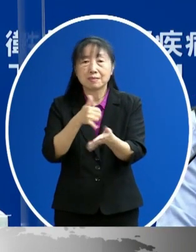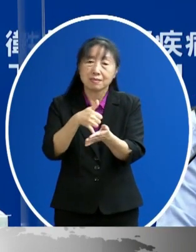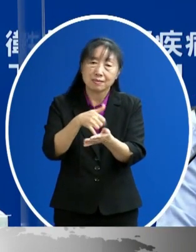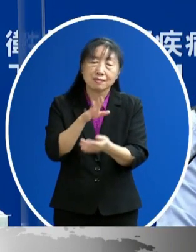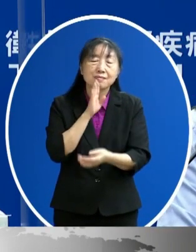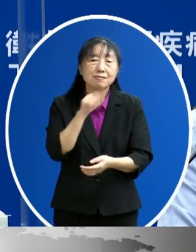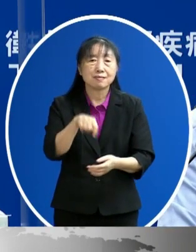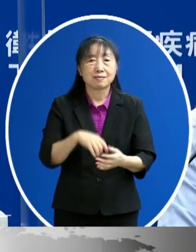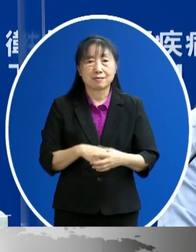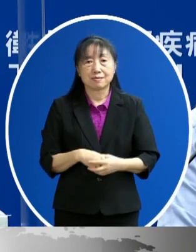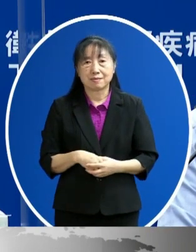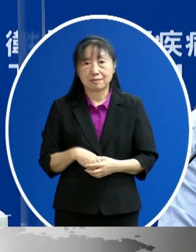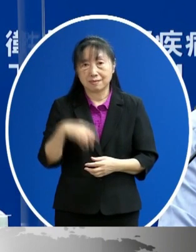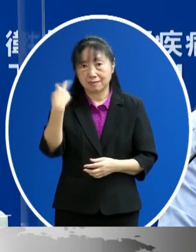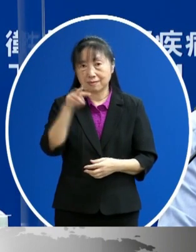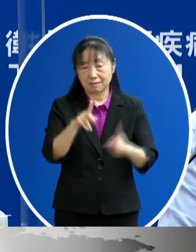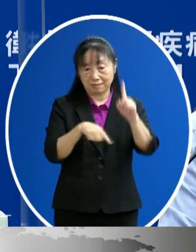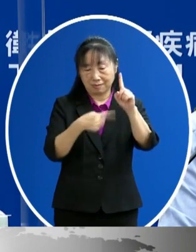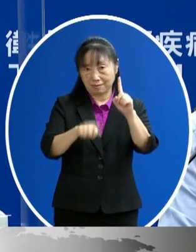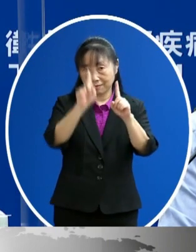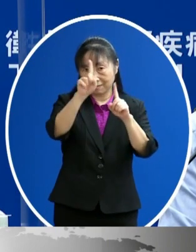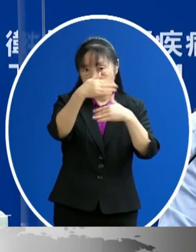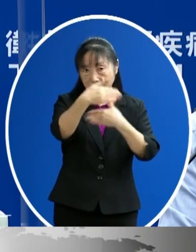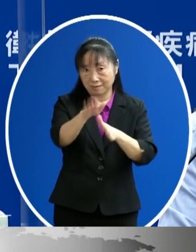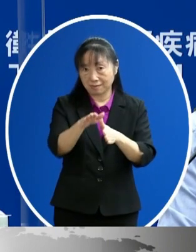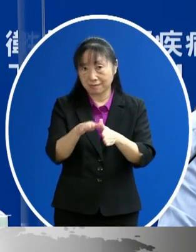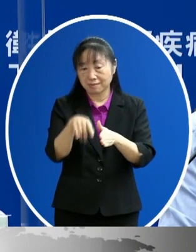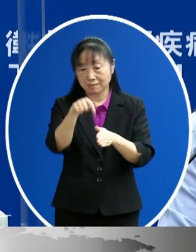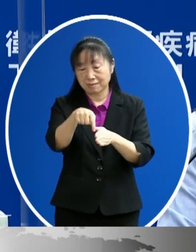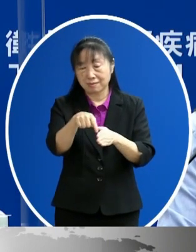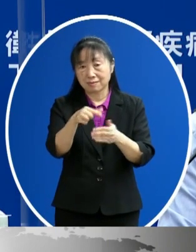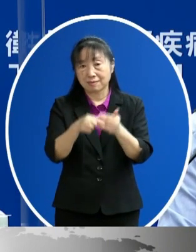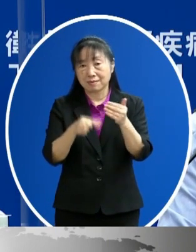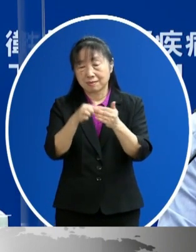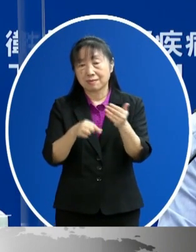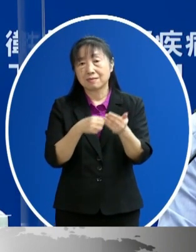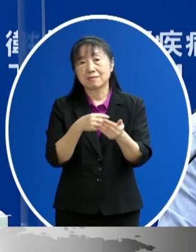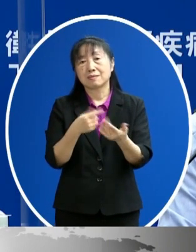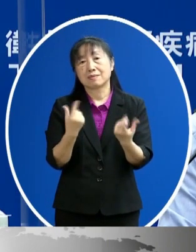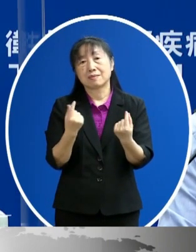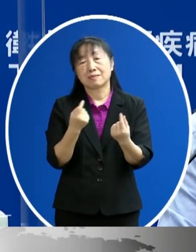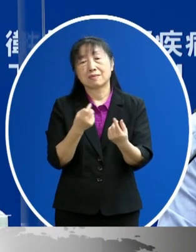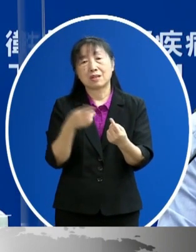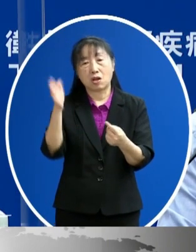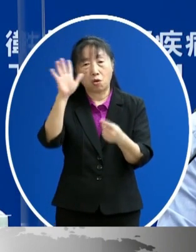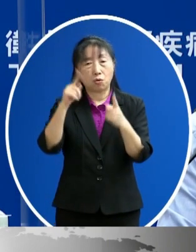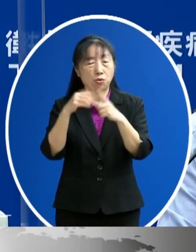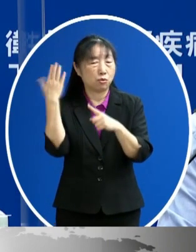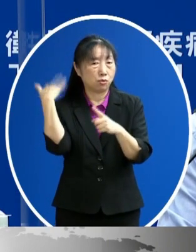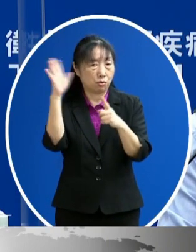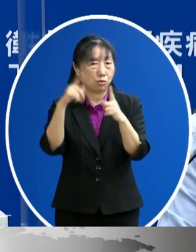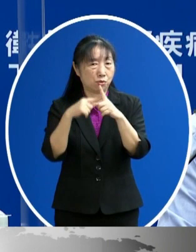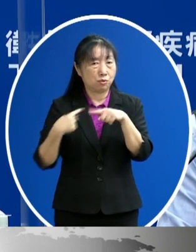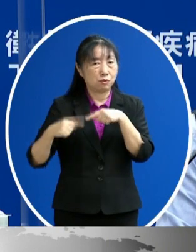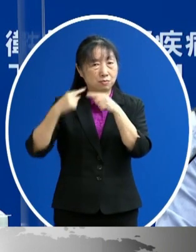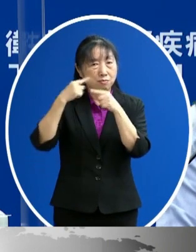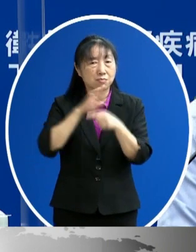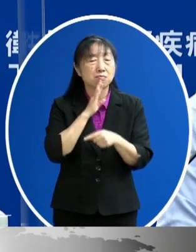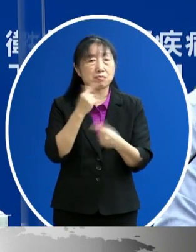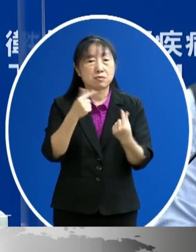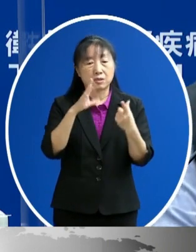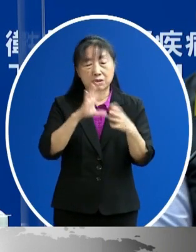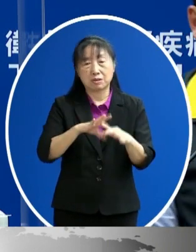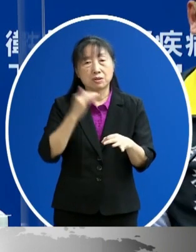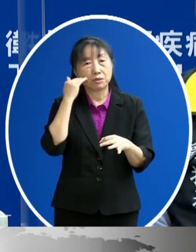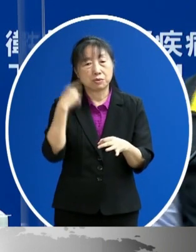and posed a very low risk of infection. Starting March 7th, the quarantine period will be shortened to 10 days for arrivals to Taiwan.